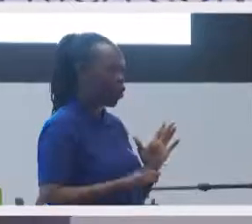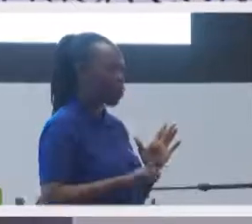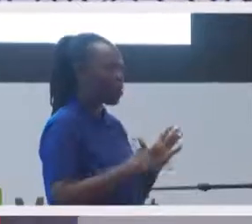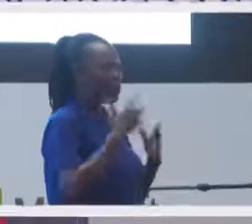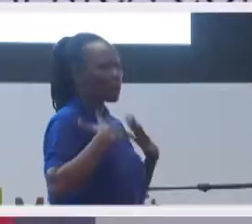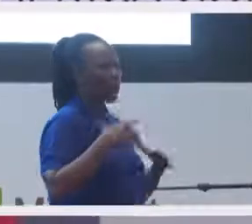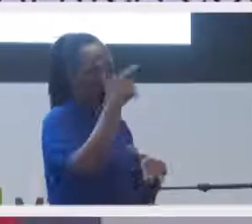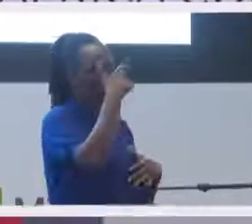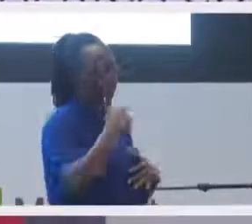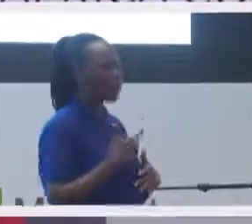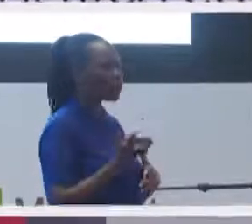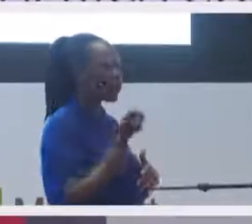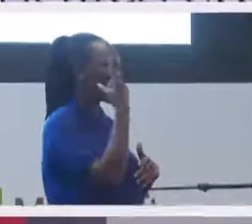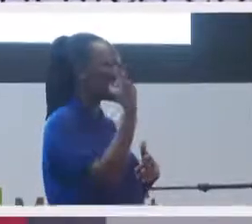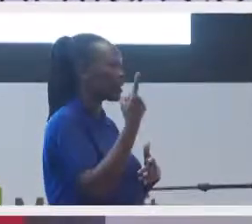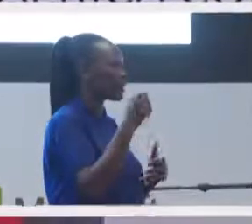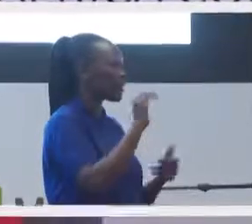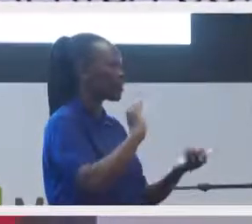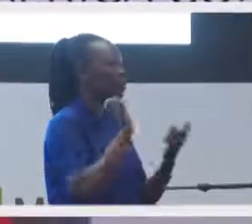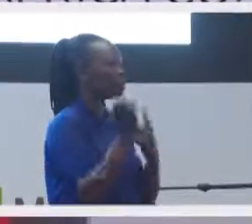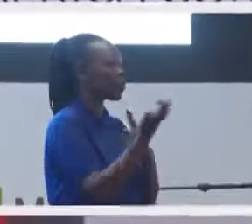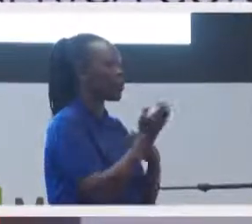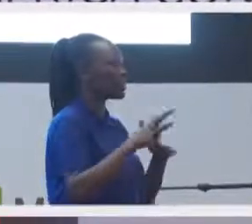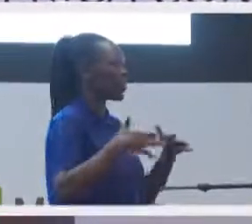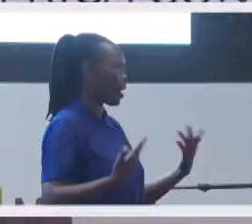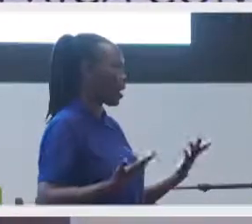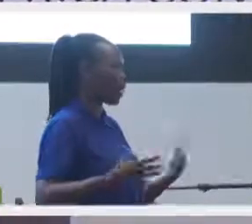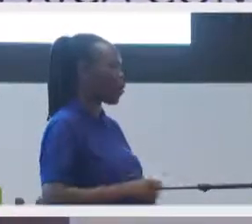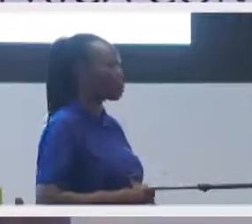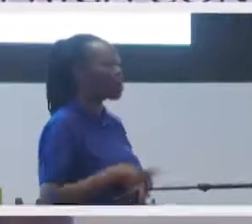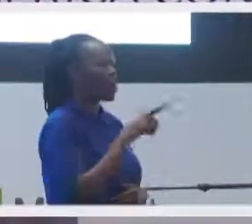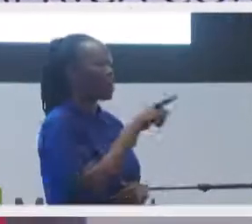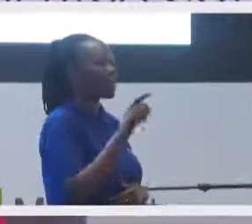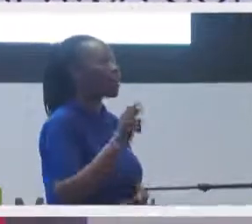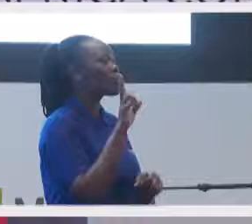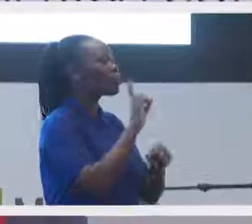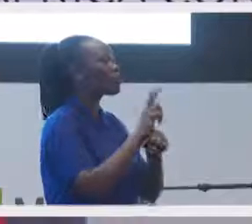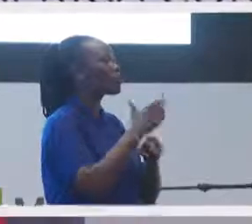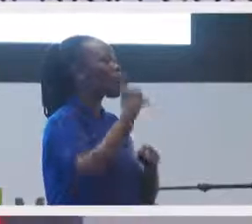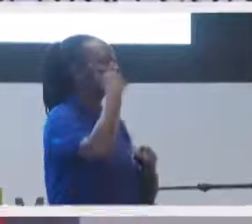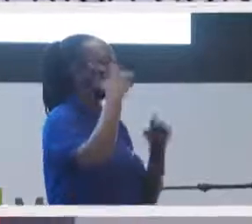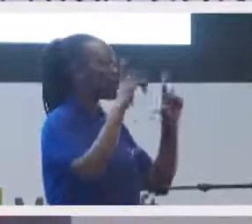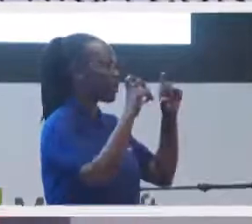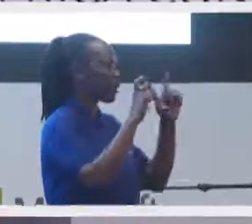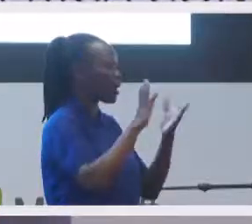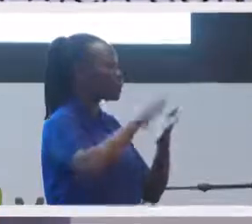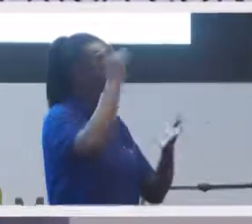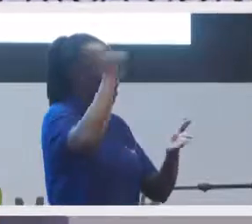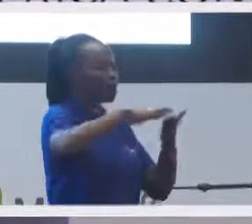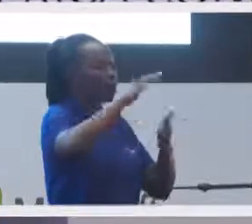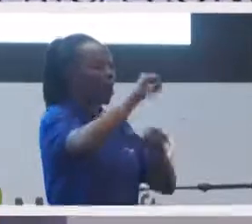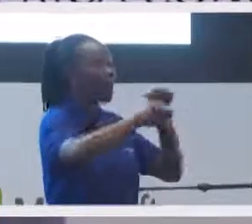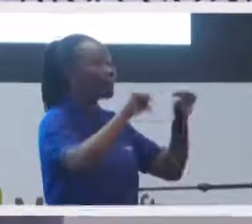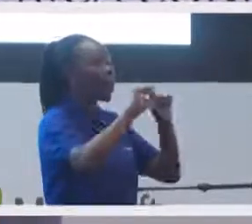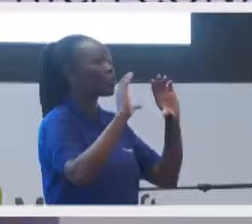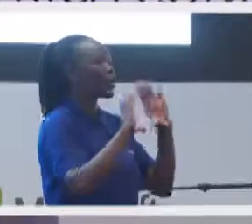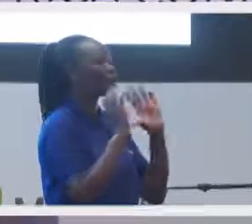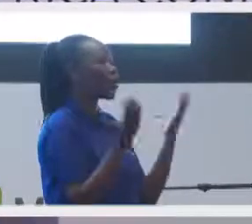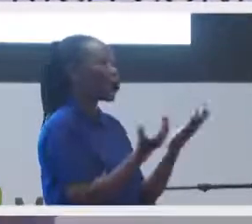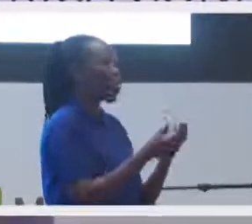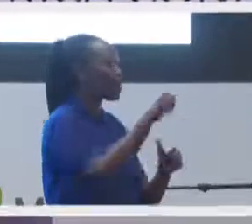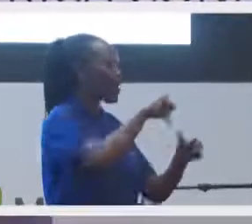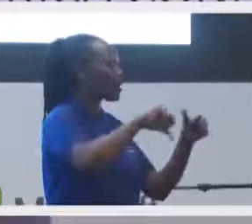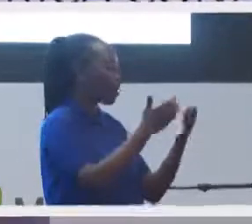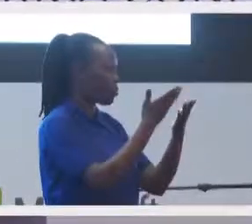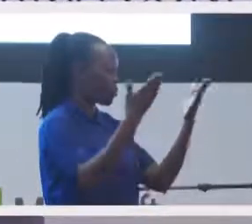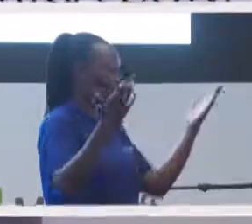to have a context about the environments around them. So they can use their phone camera to learn more about the world around you.